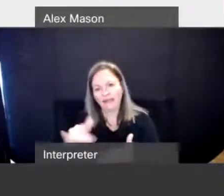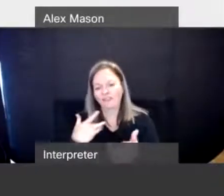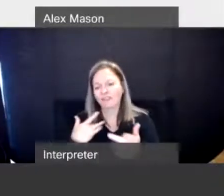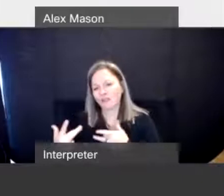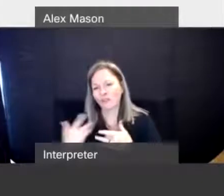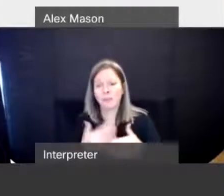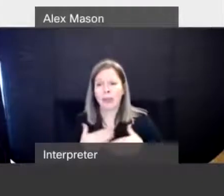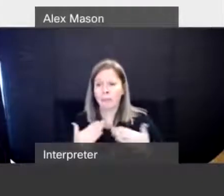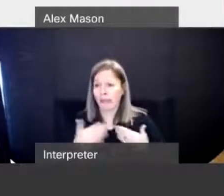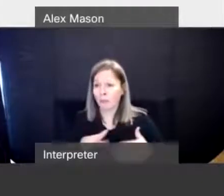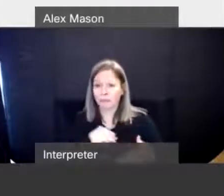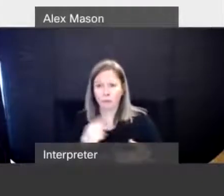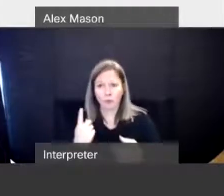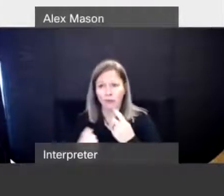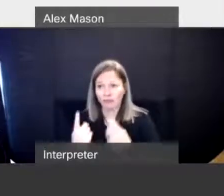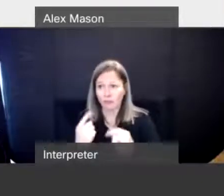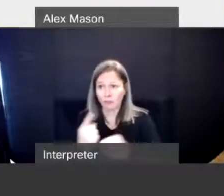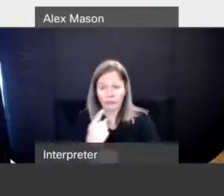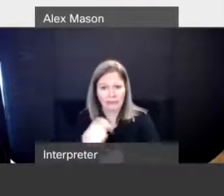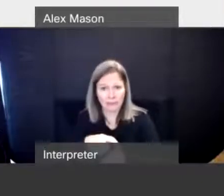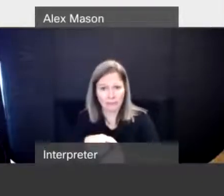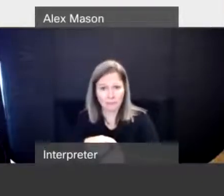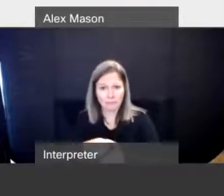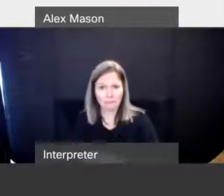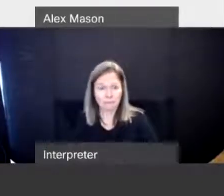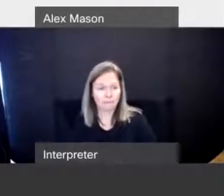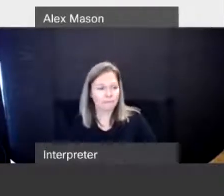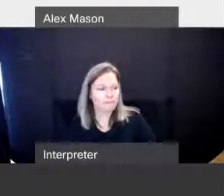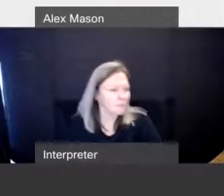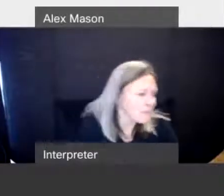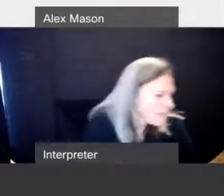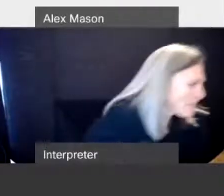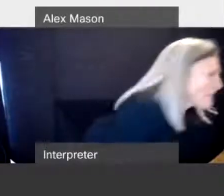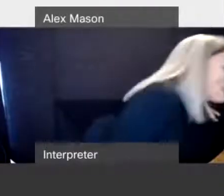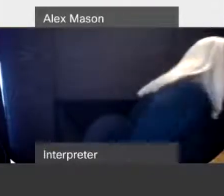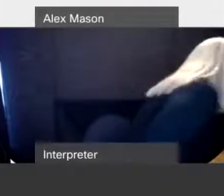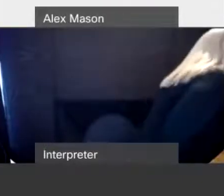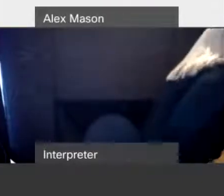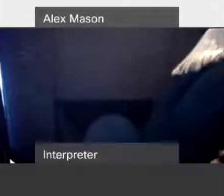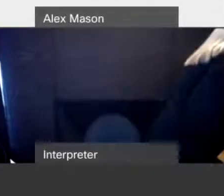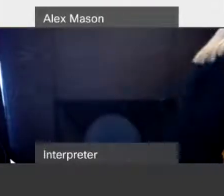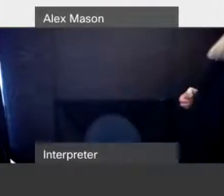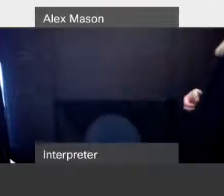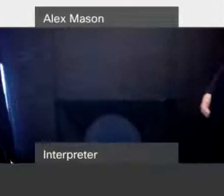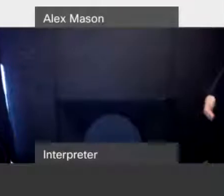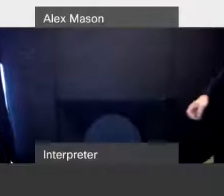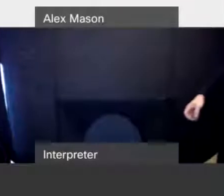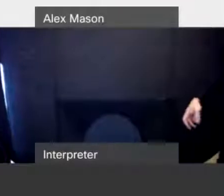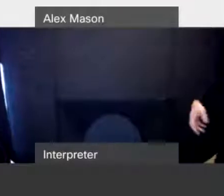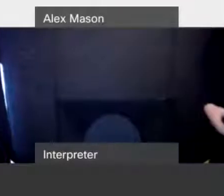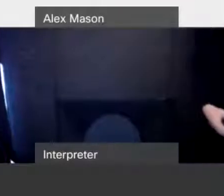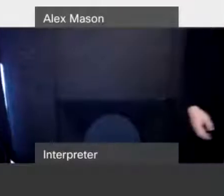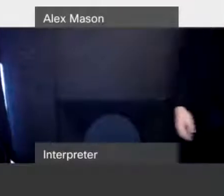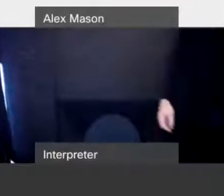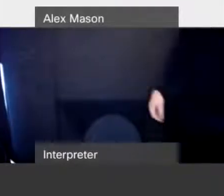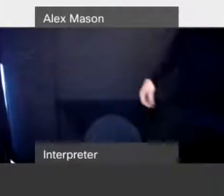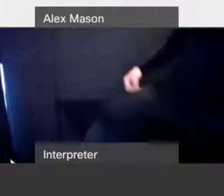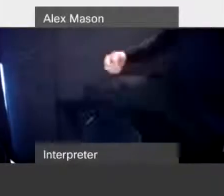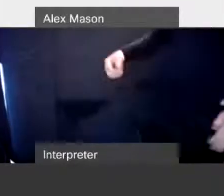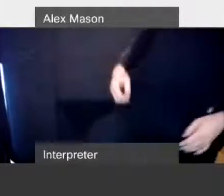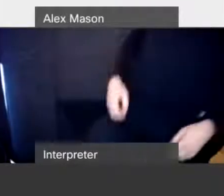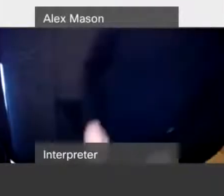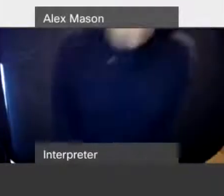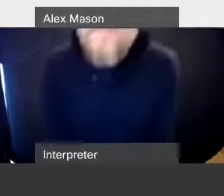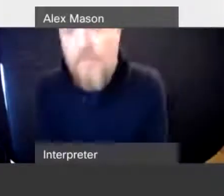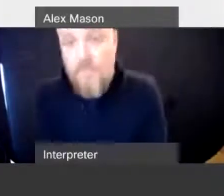happy to take questions at the appropriate time if there are any. Thank you very much. Committee, what question? Let me just point out, we do have 7 pieces of